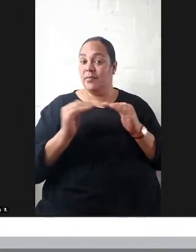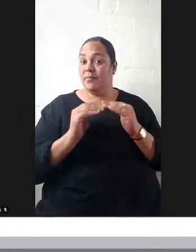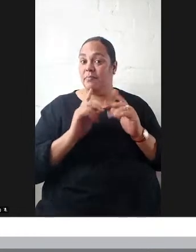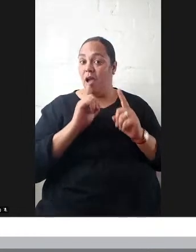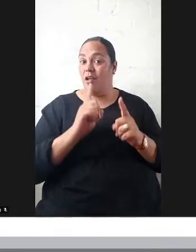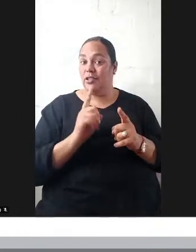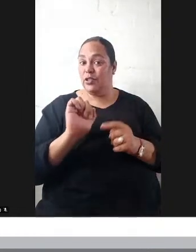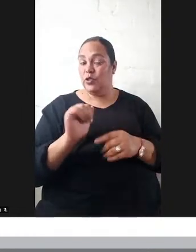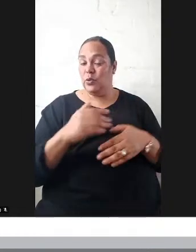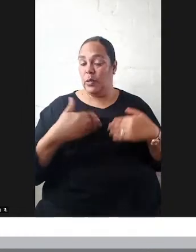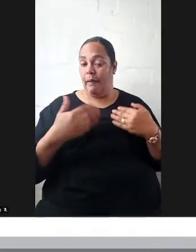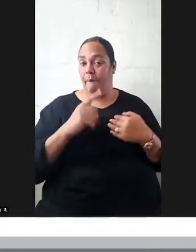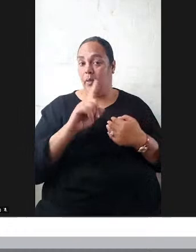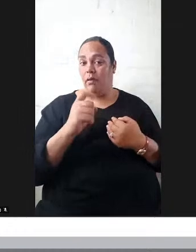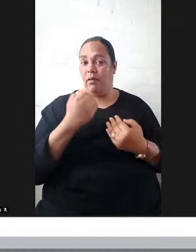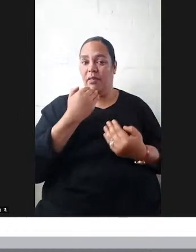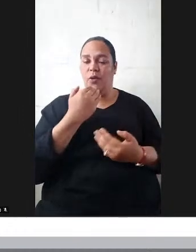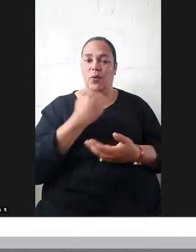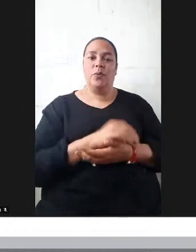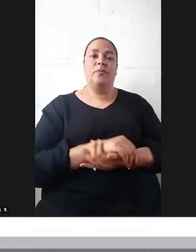it. Thank you.